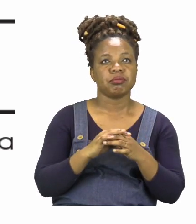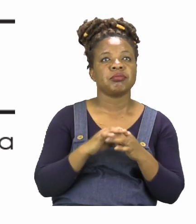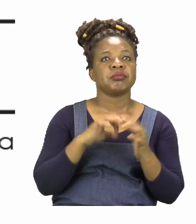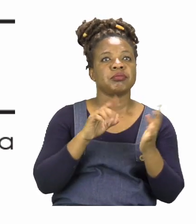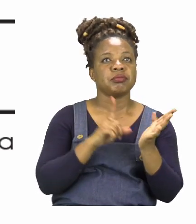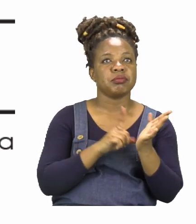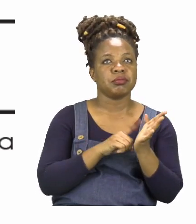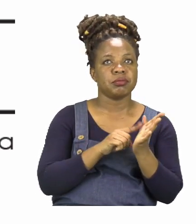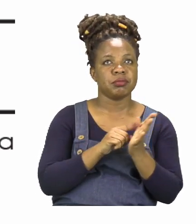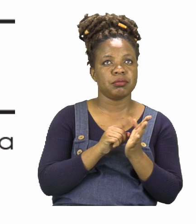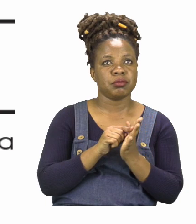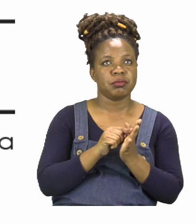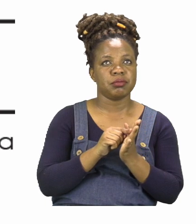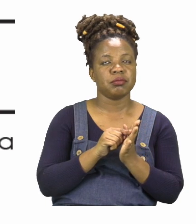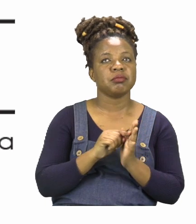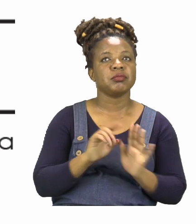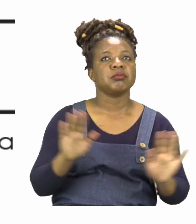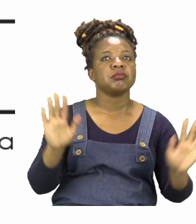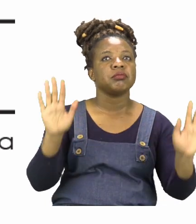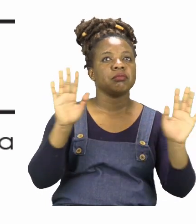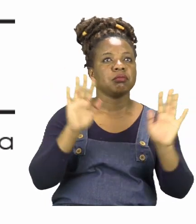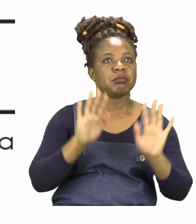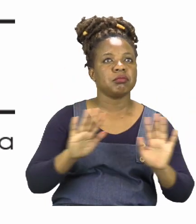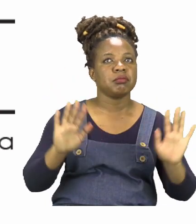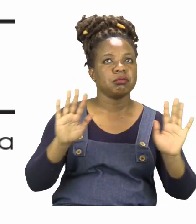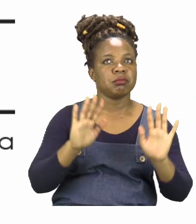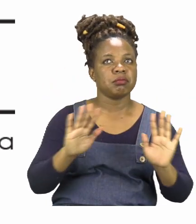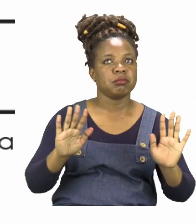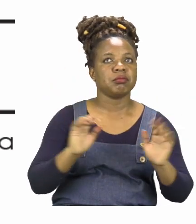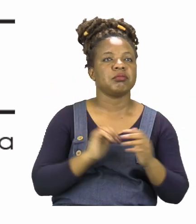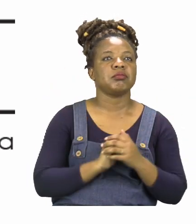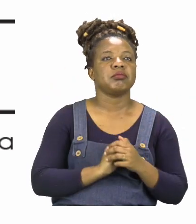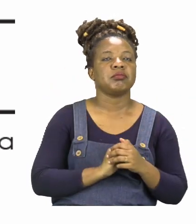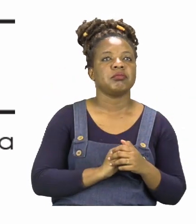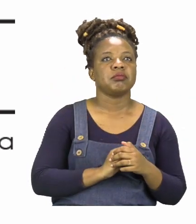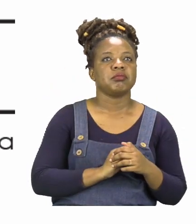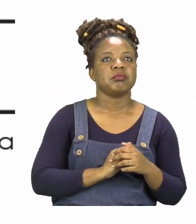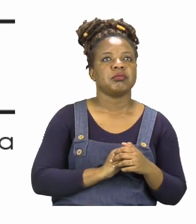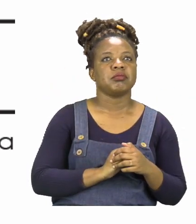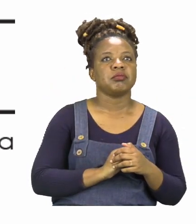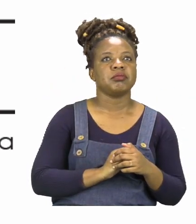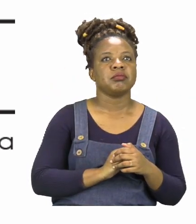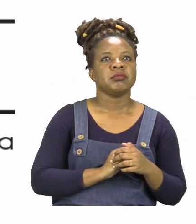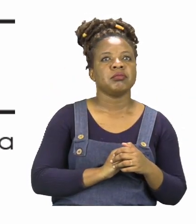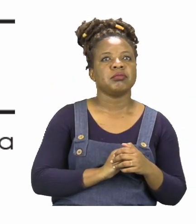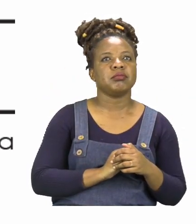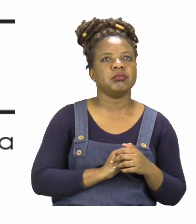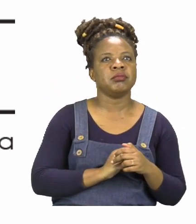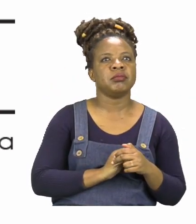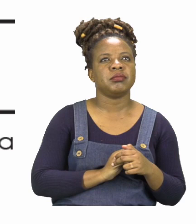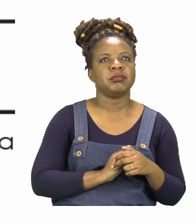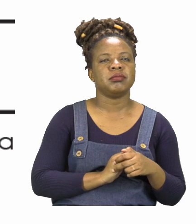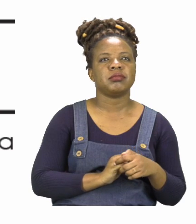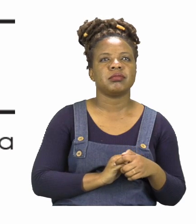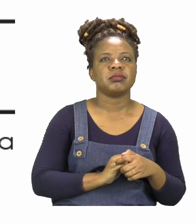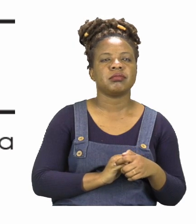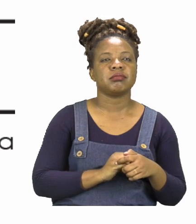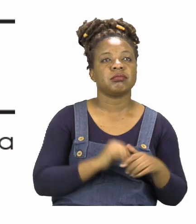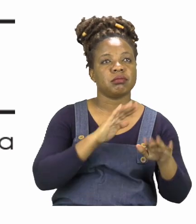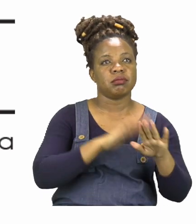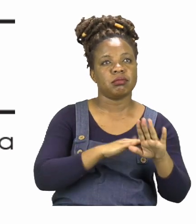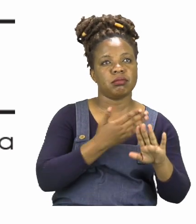to each number. So they have given us an example which we want to try and find the answer to